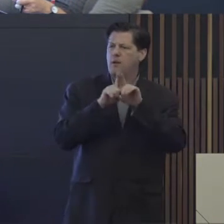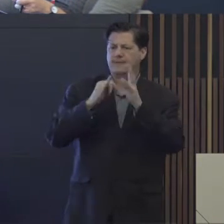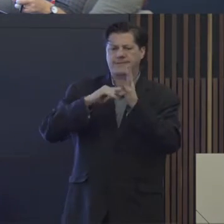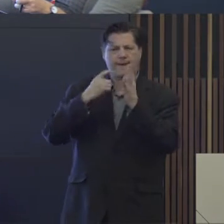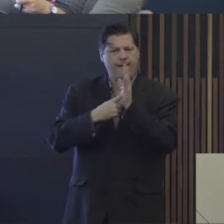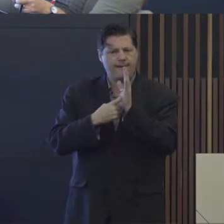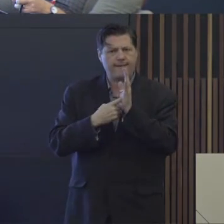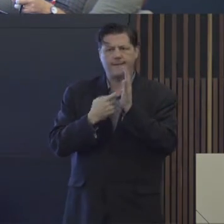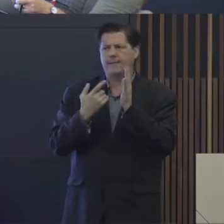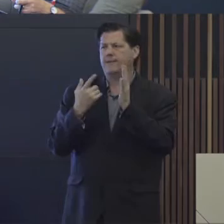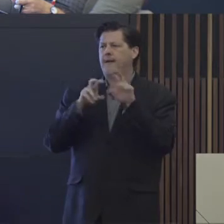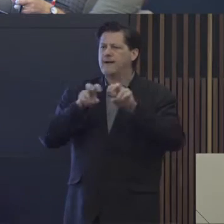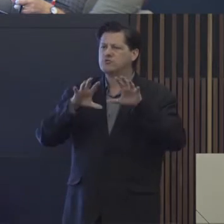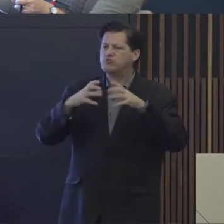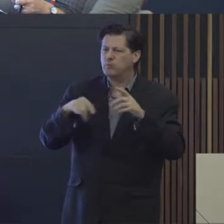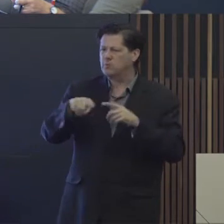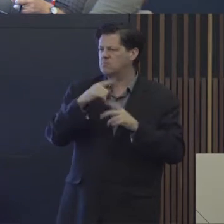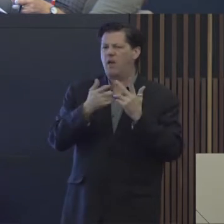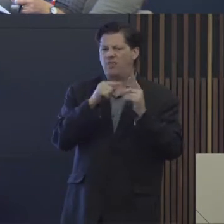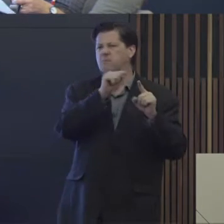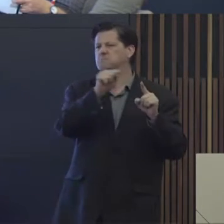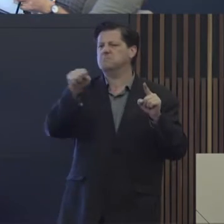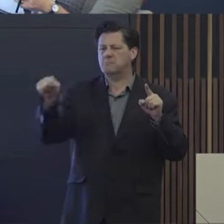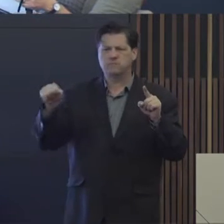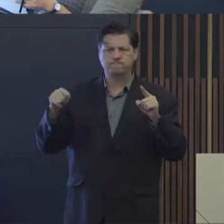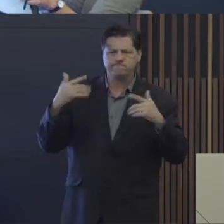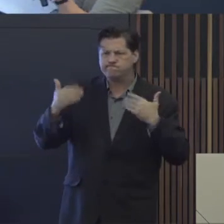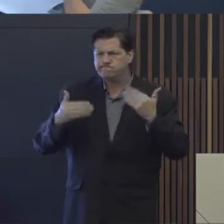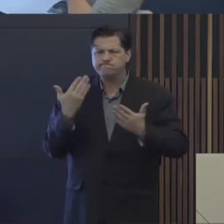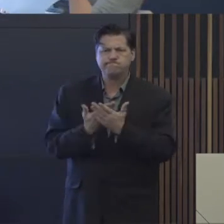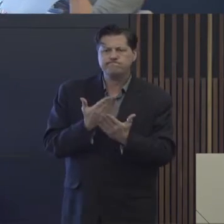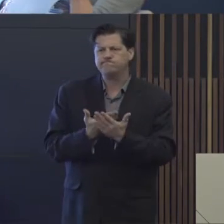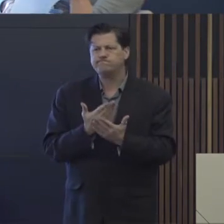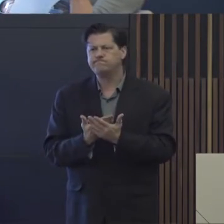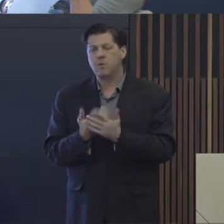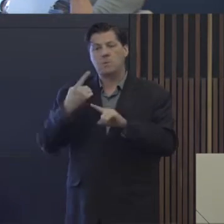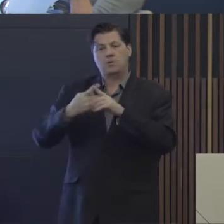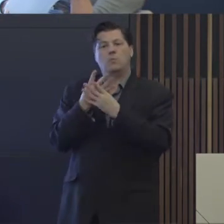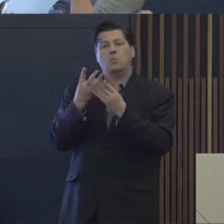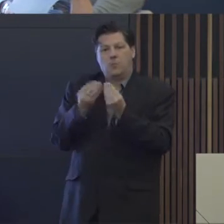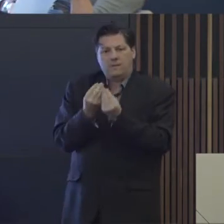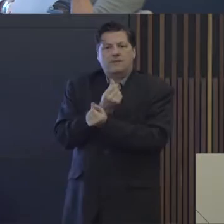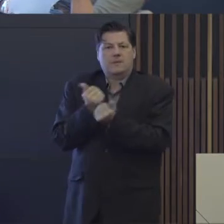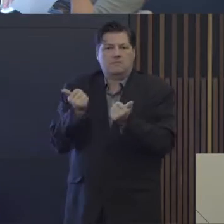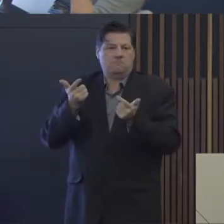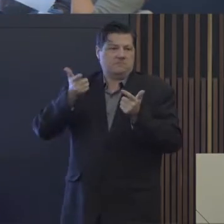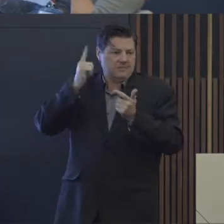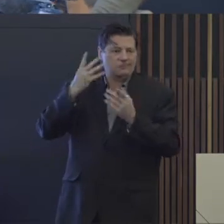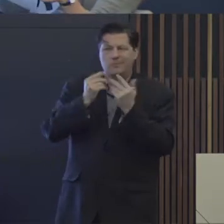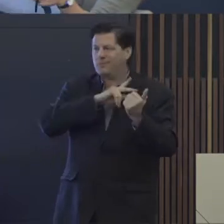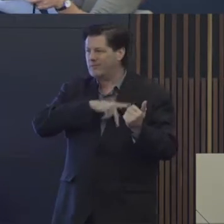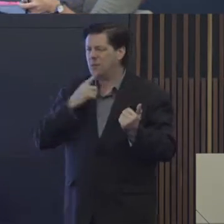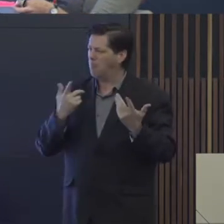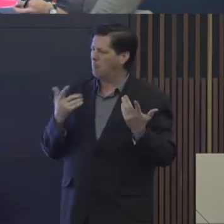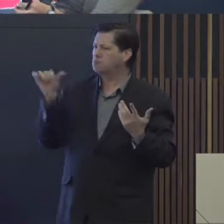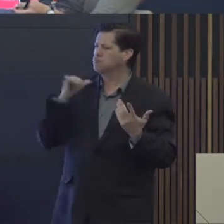STAR, Action Group, organisations, and with some on-site teachers and professionals saying this is, this should happen. And I